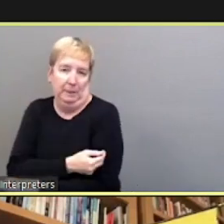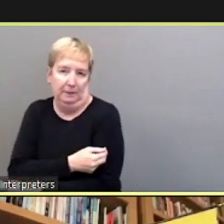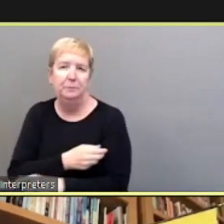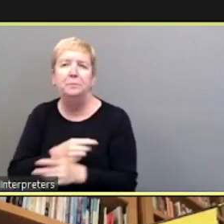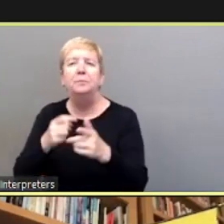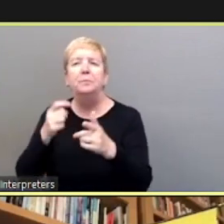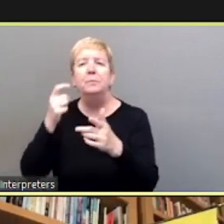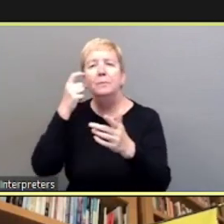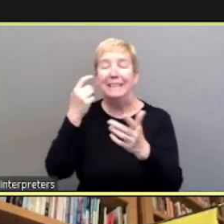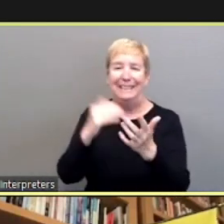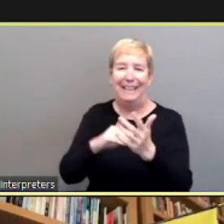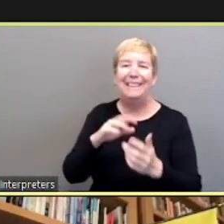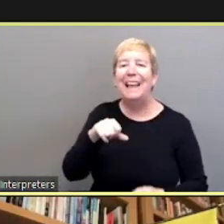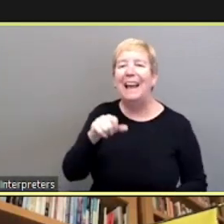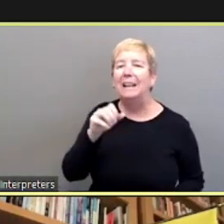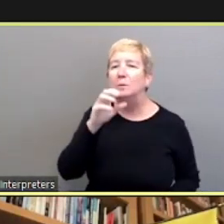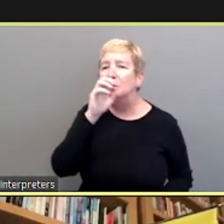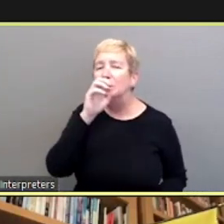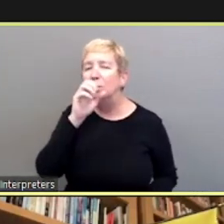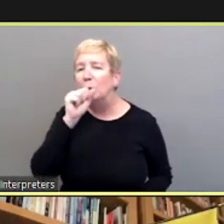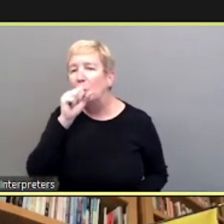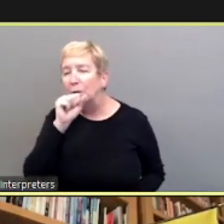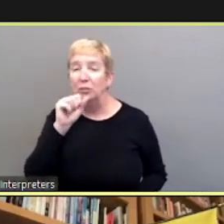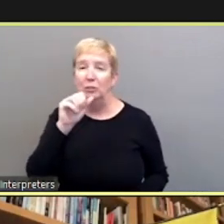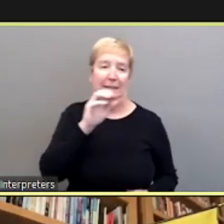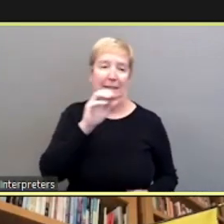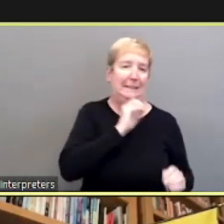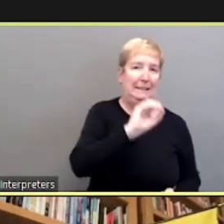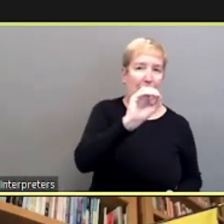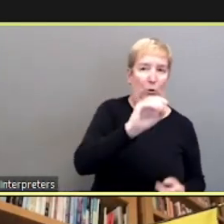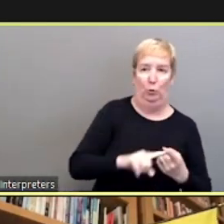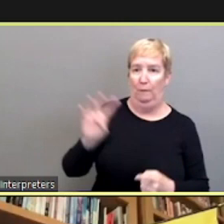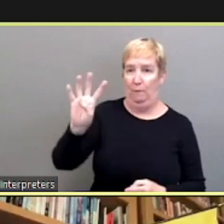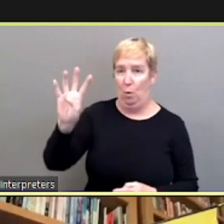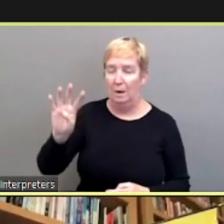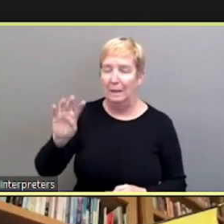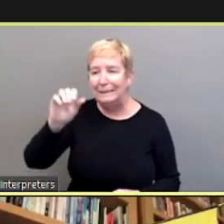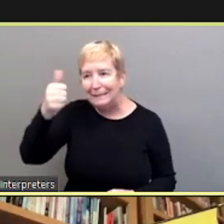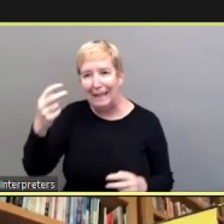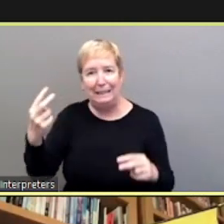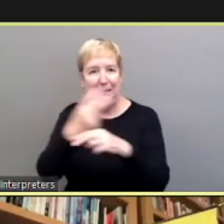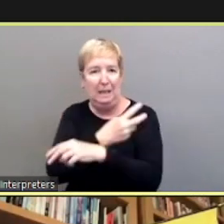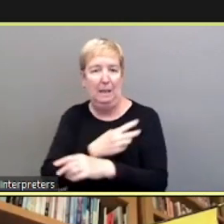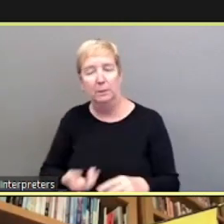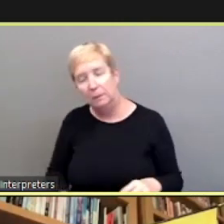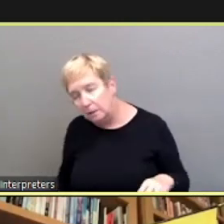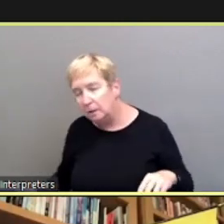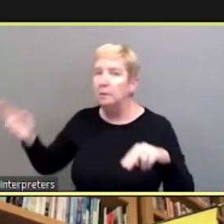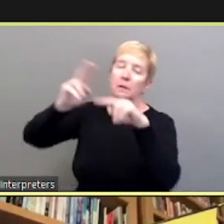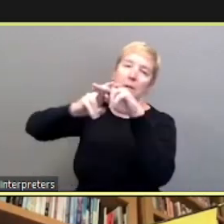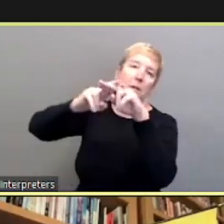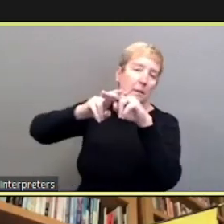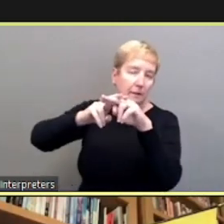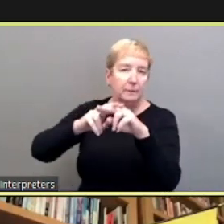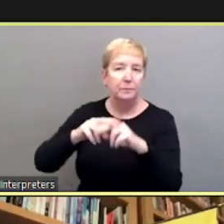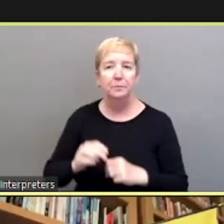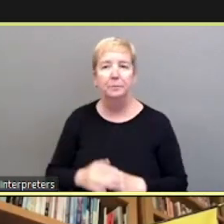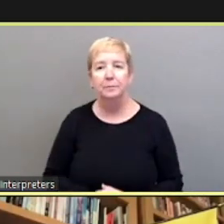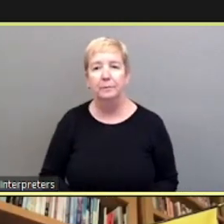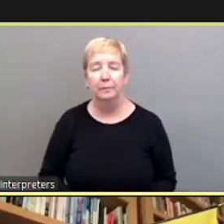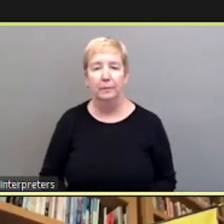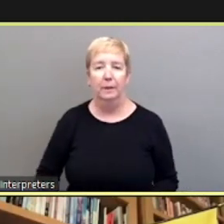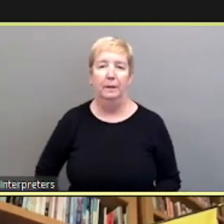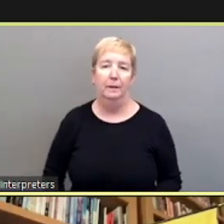that 0 to 4 with a 10-fold increase in hospitalizations from, like basically, I